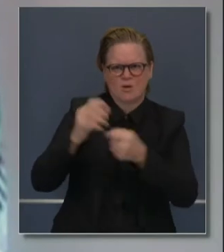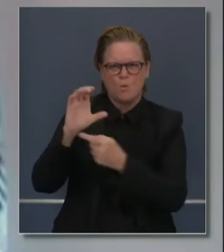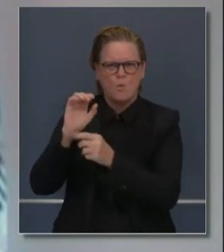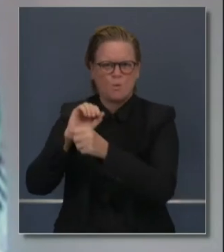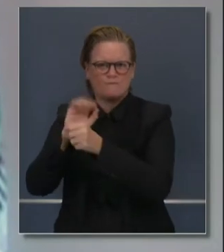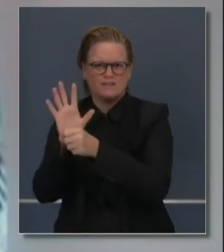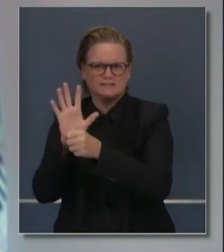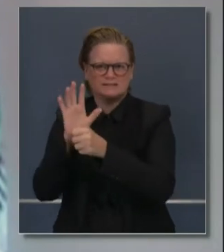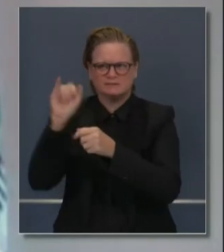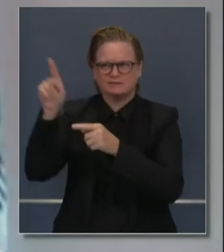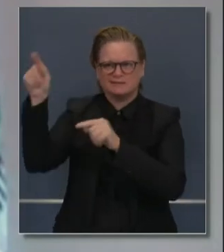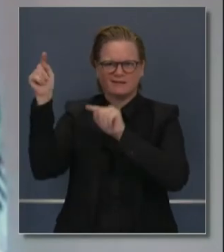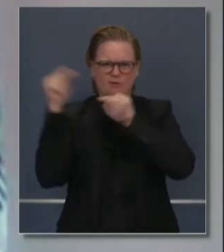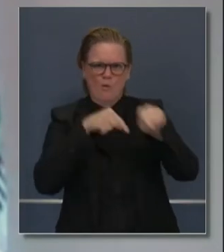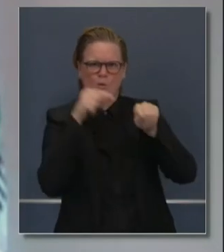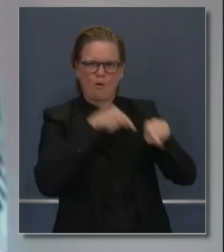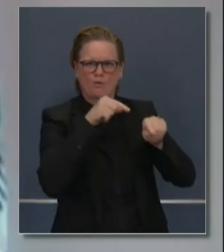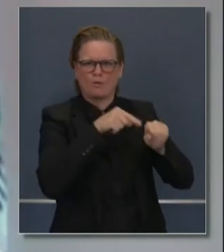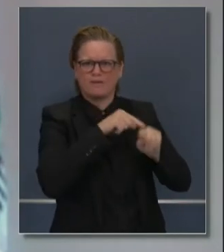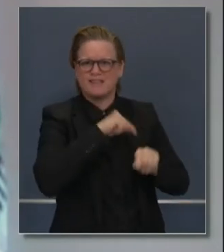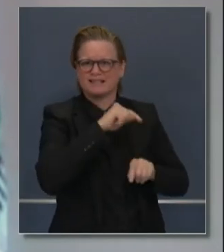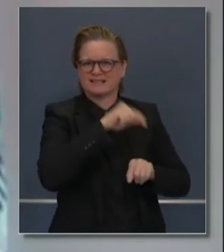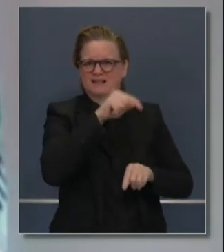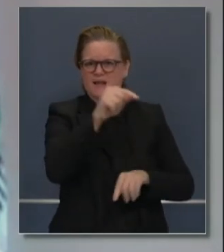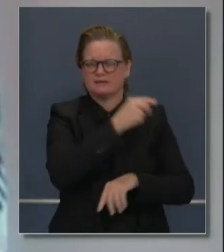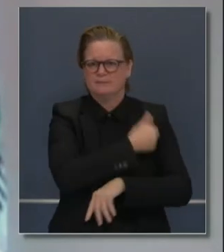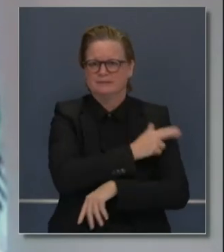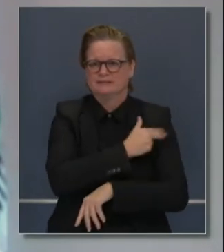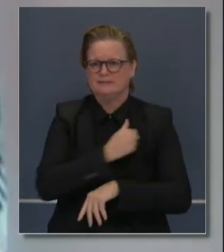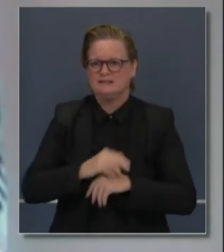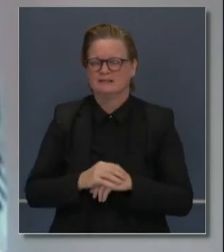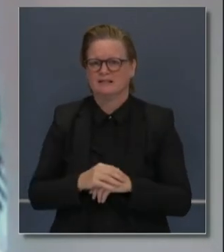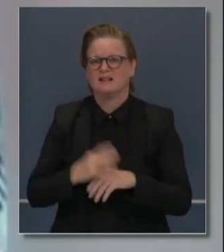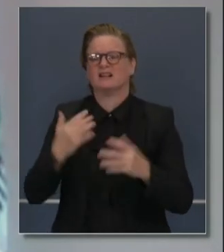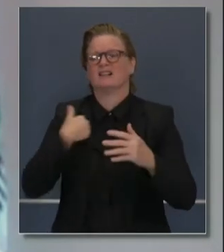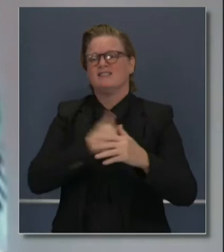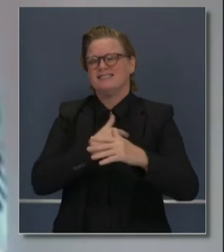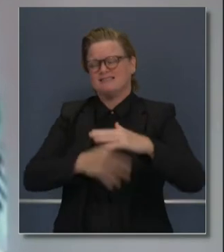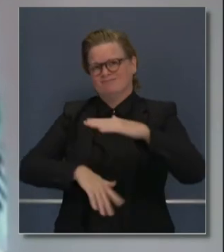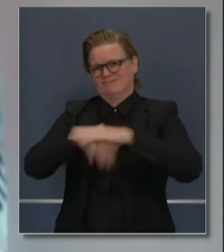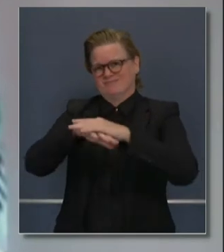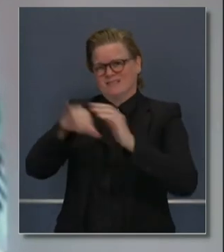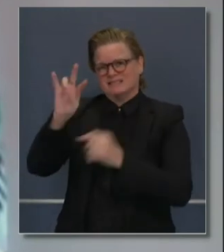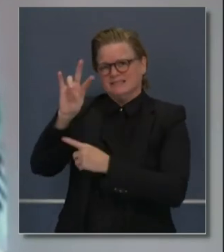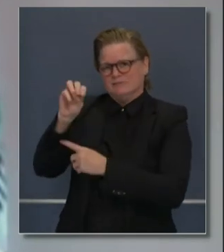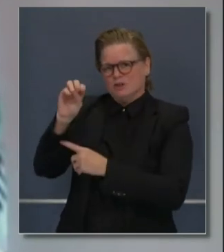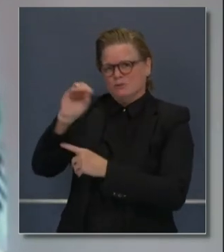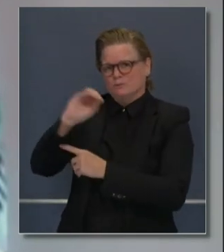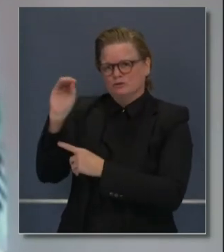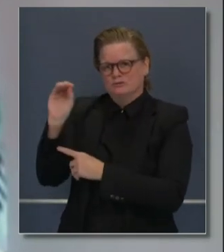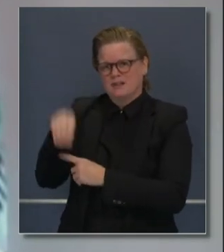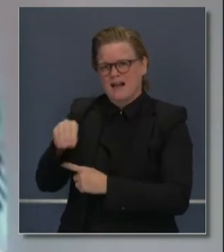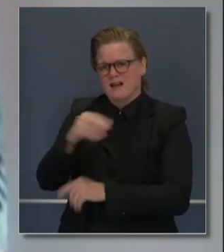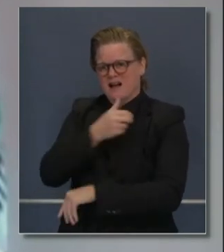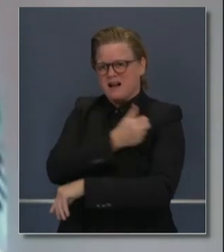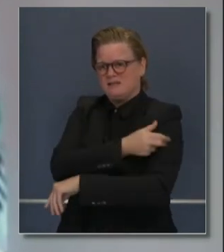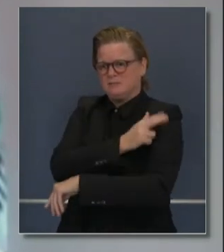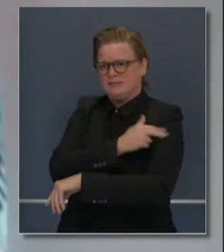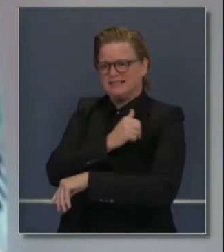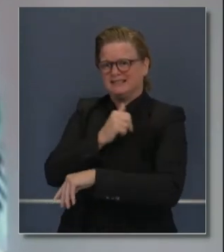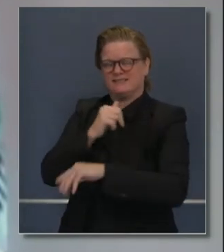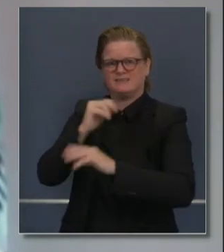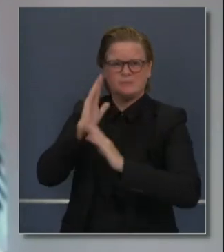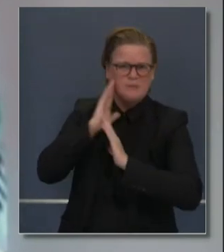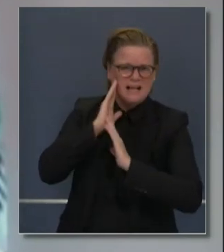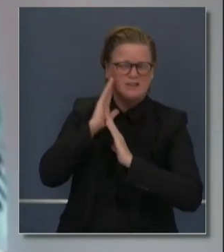be using 70% of our total hospital beds across the state, we're using over 100% of the projected